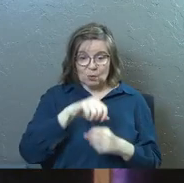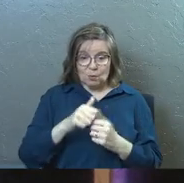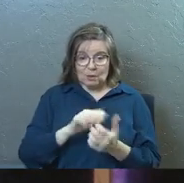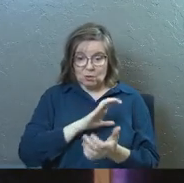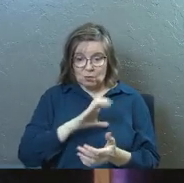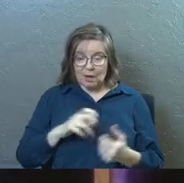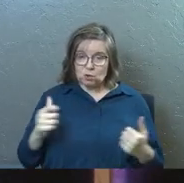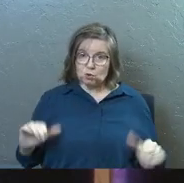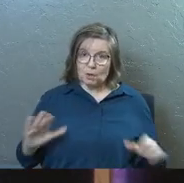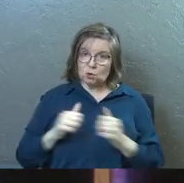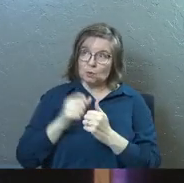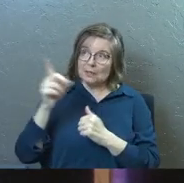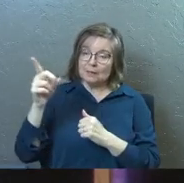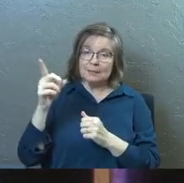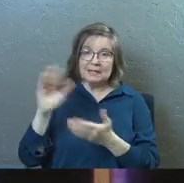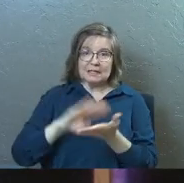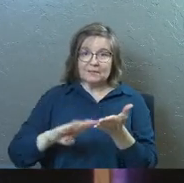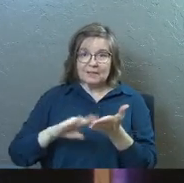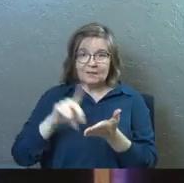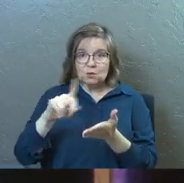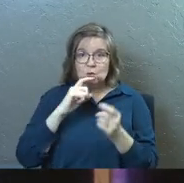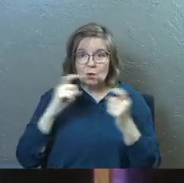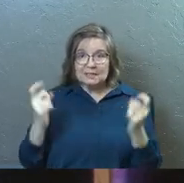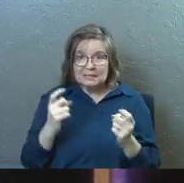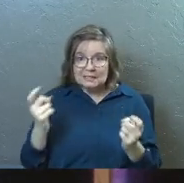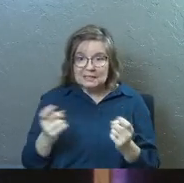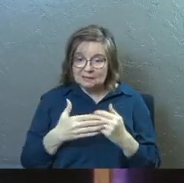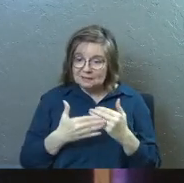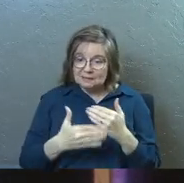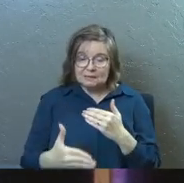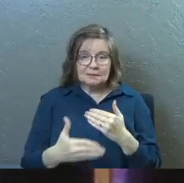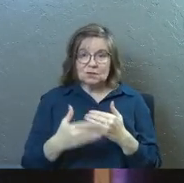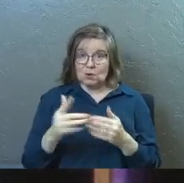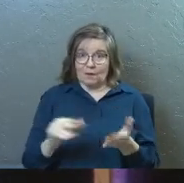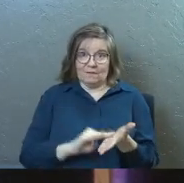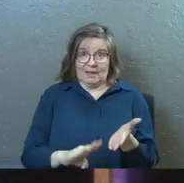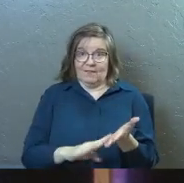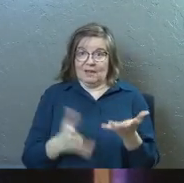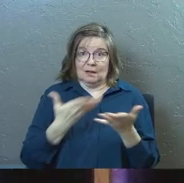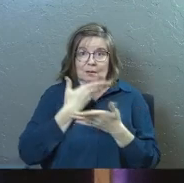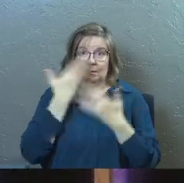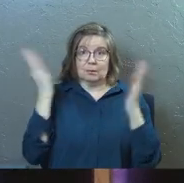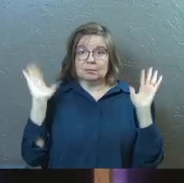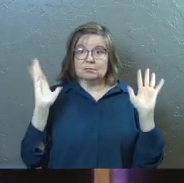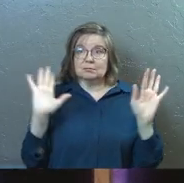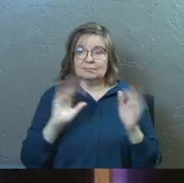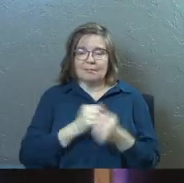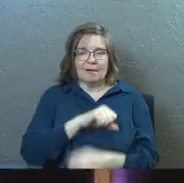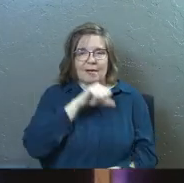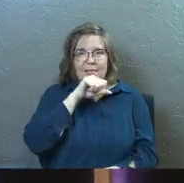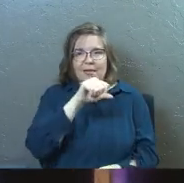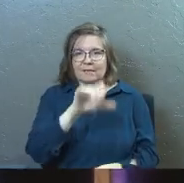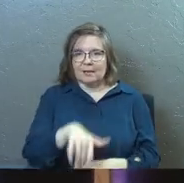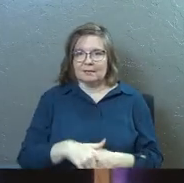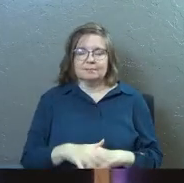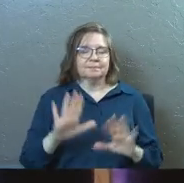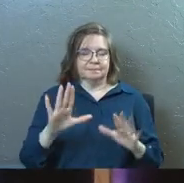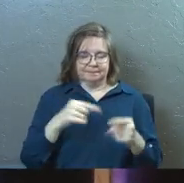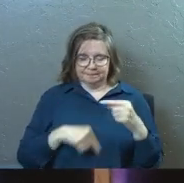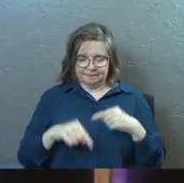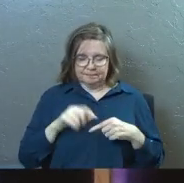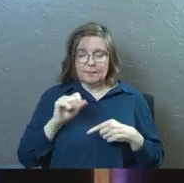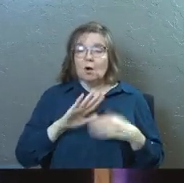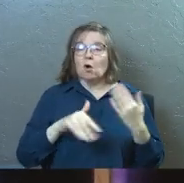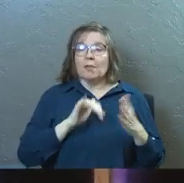today, you surrendered to him and he has forgiven you your sins, you're forgiven. I love that. Okay,